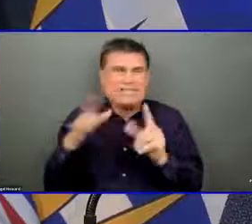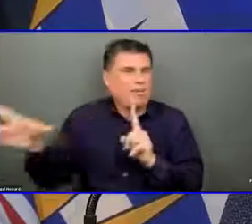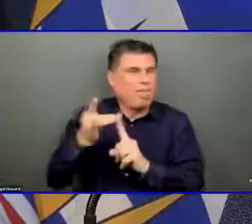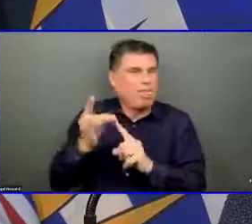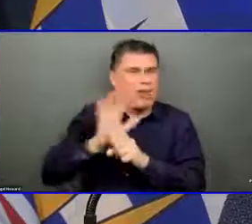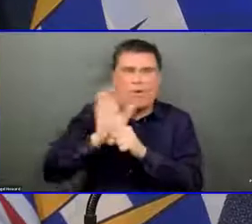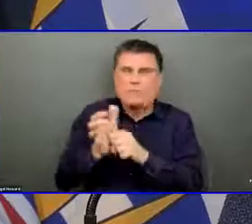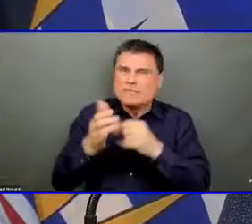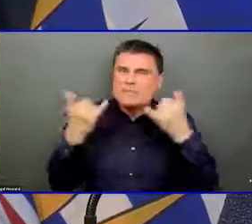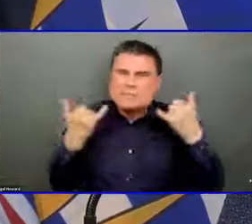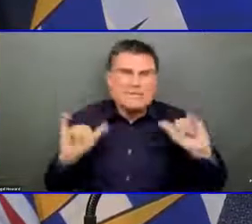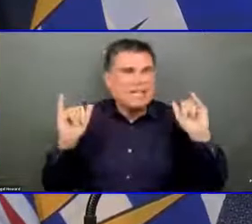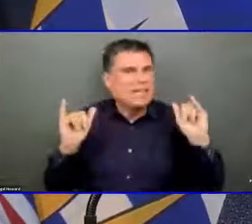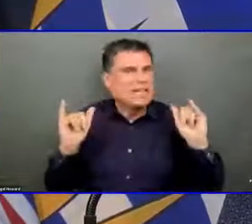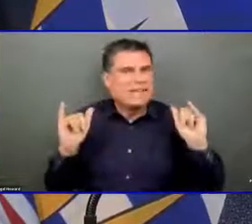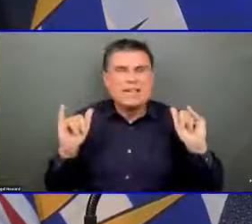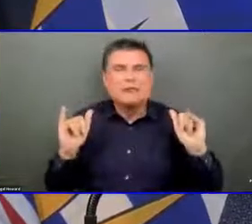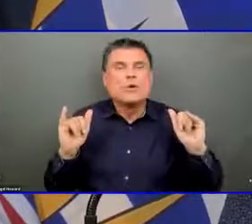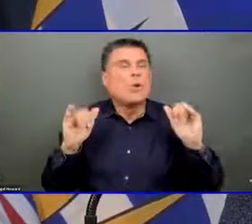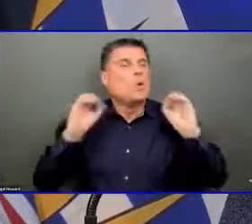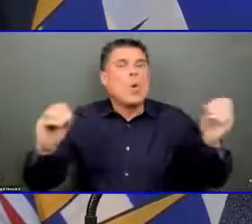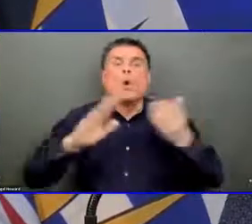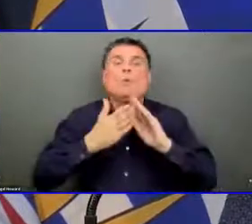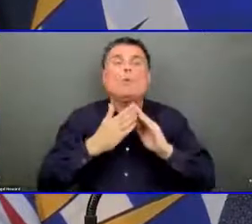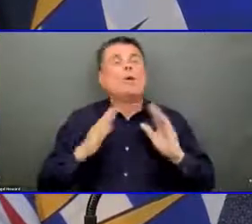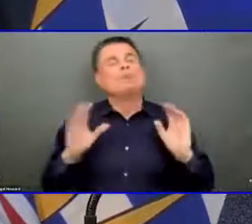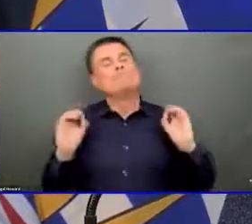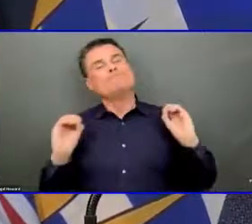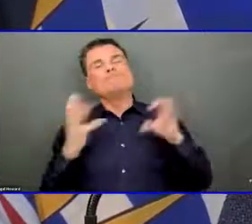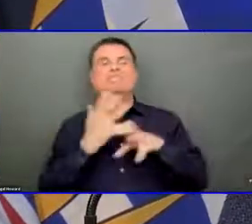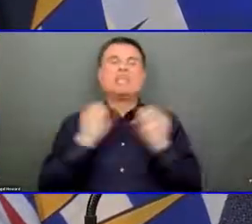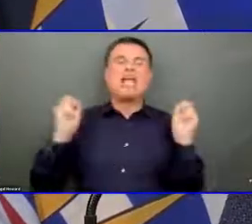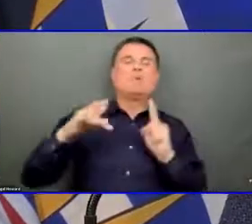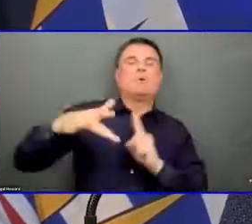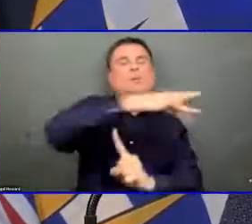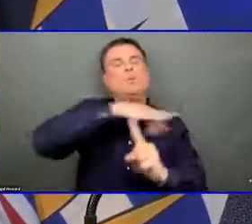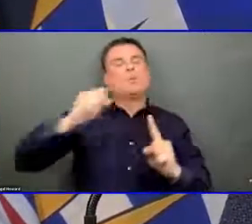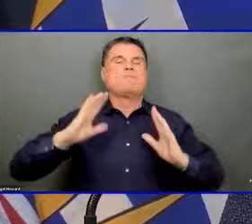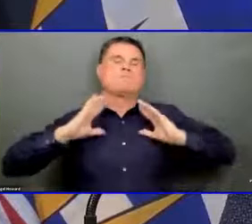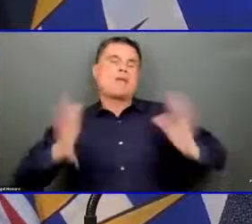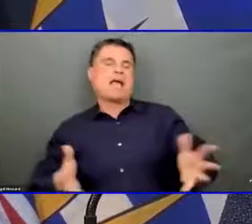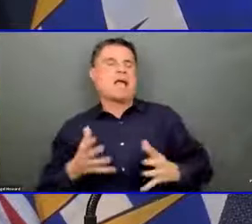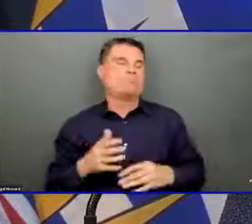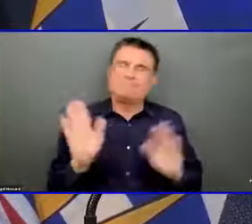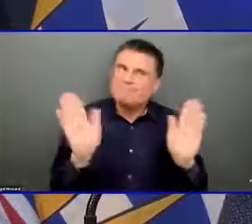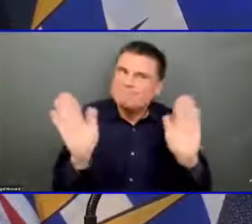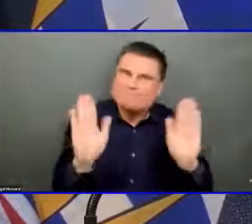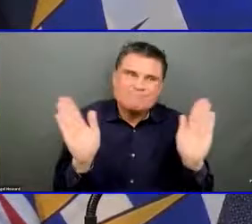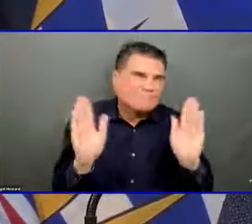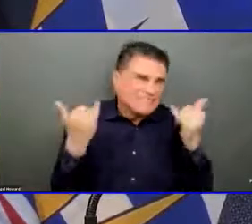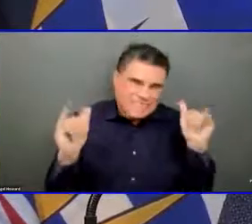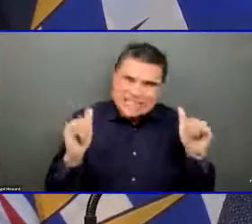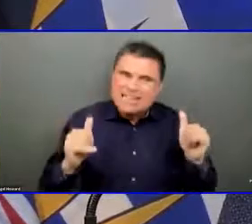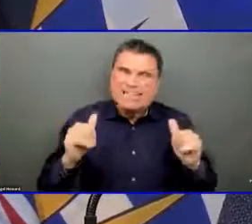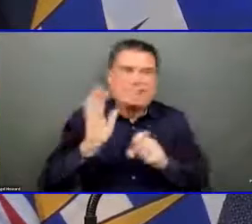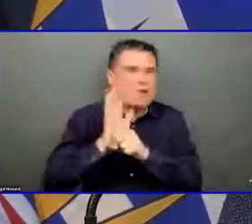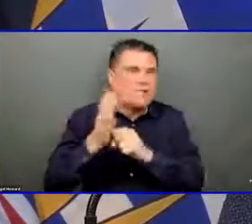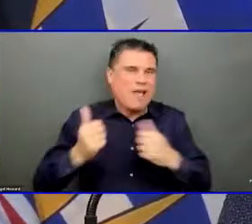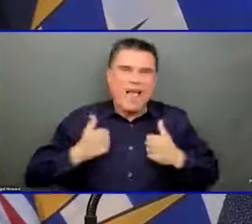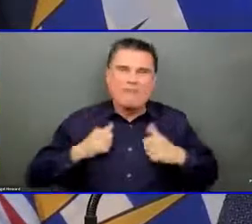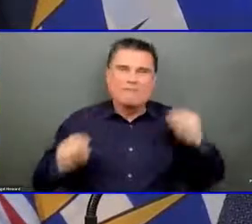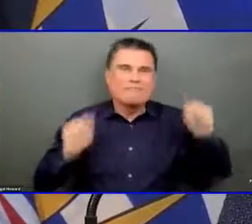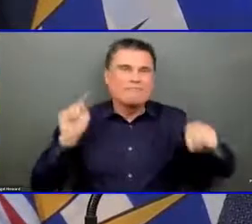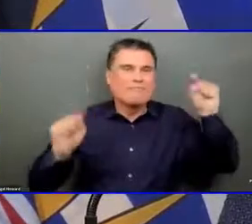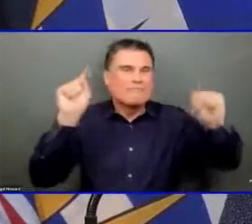us. The most effective tools we have had to control the spread of the virus have been our public health